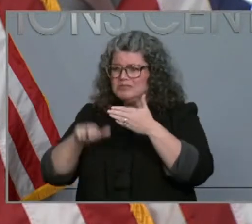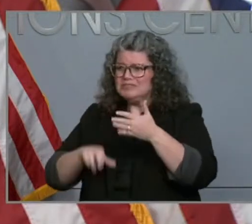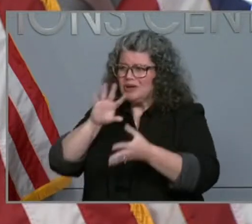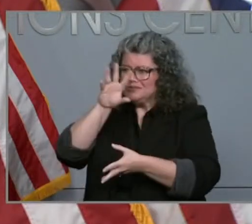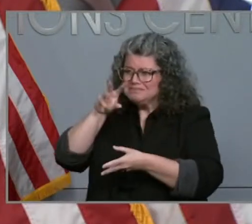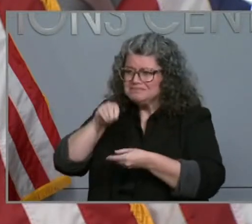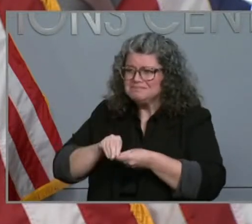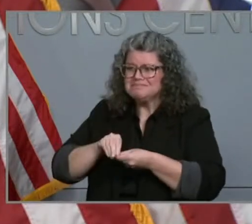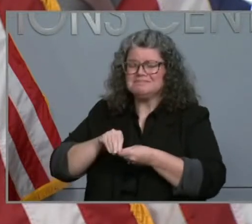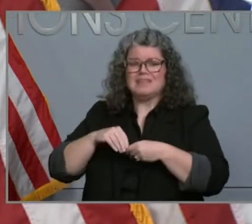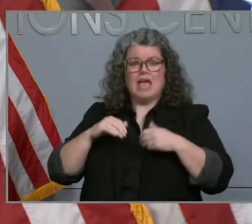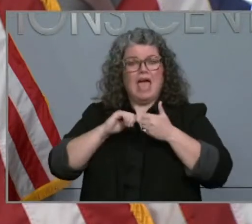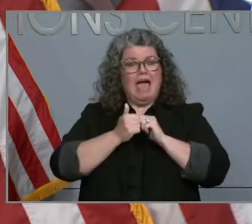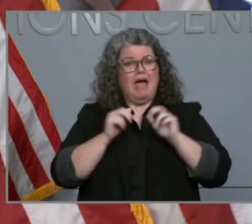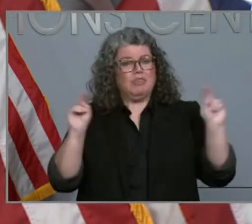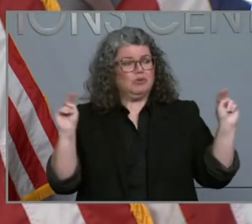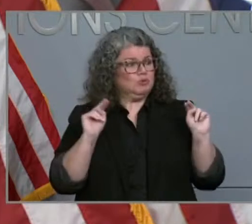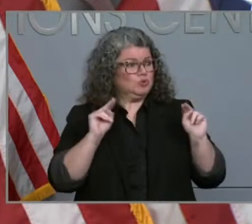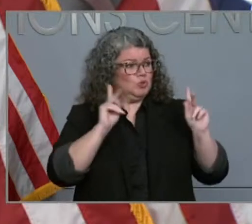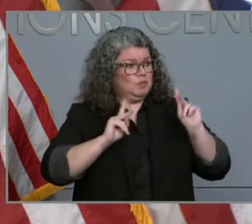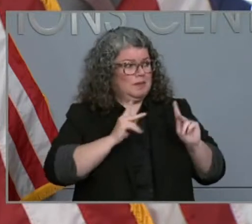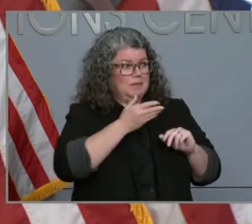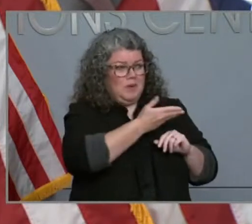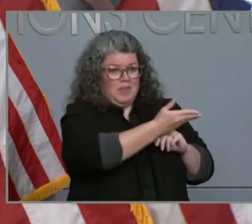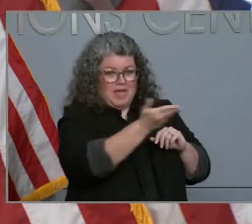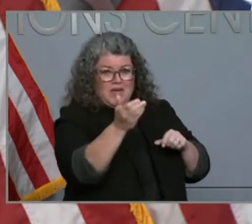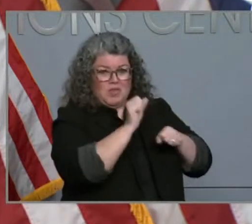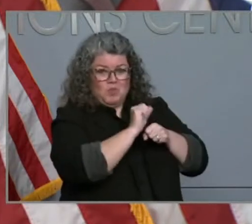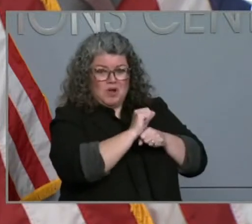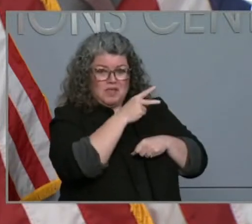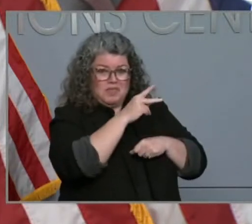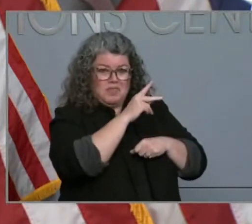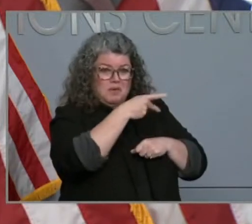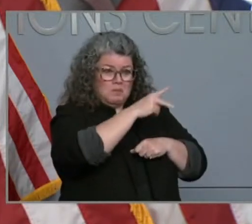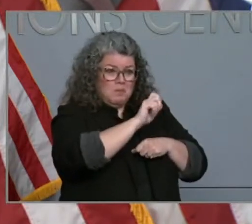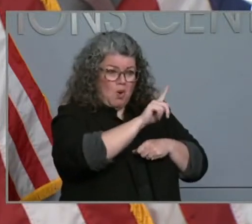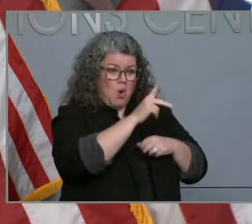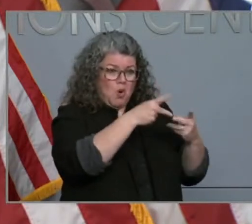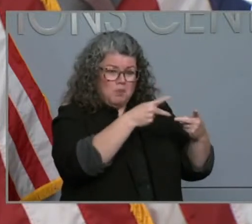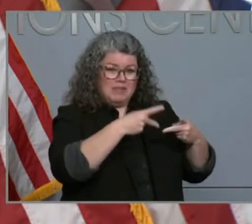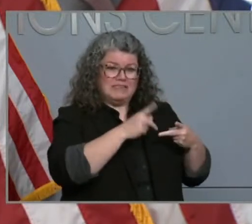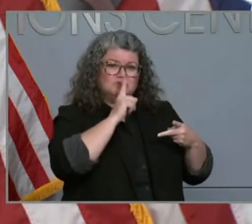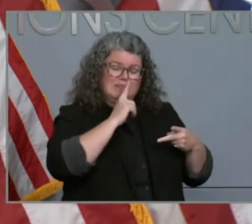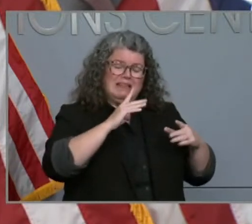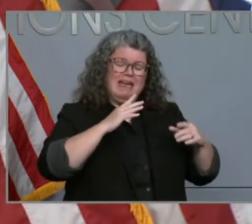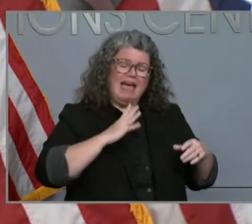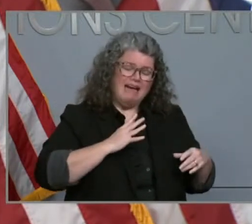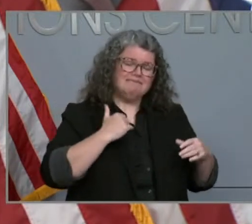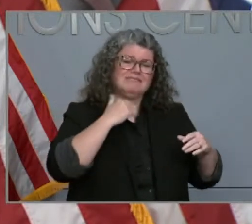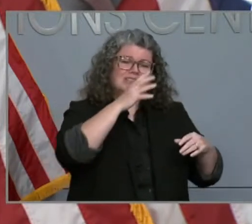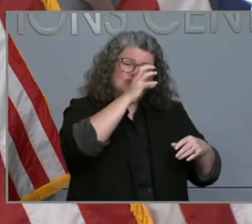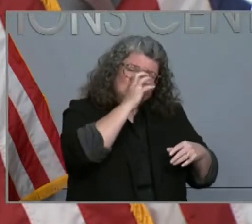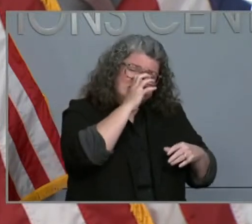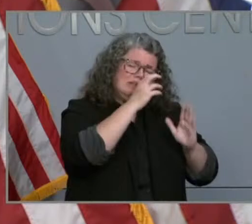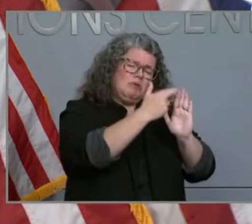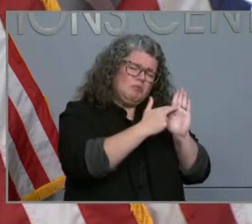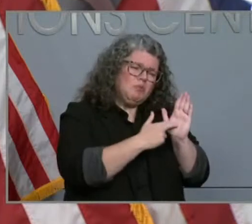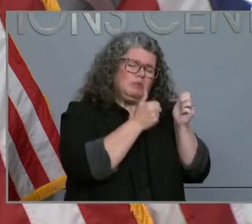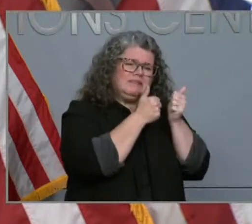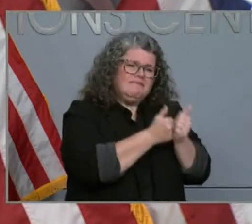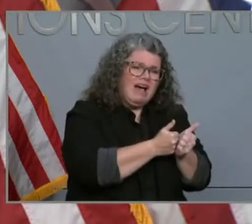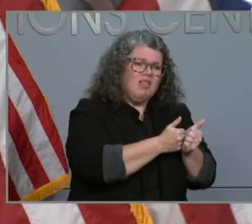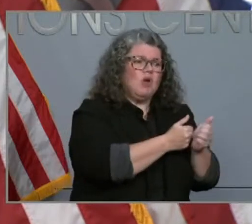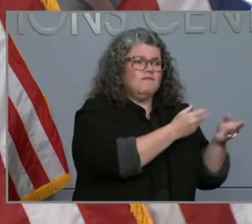those bipartisan officials in those polling places, followed chain of custody procedures and so forth. This